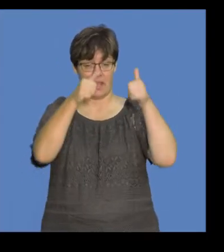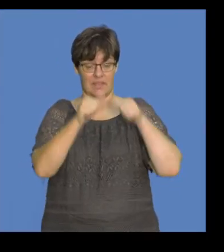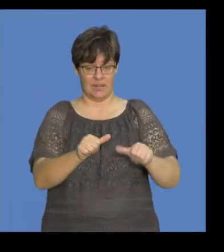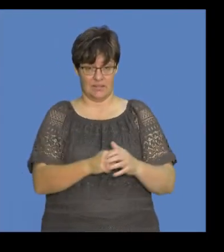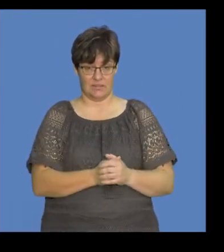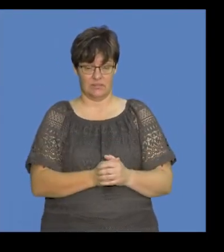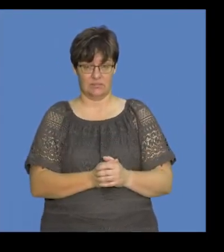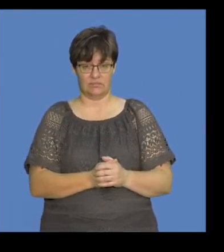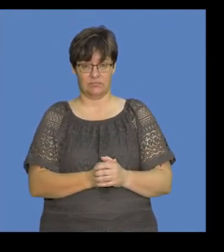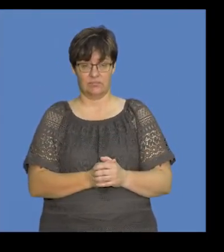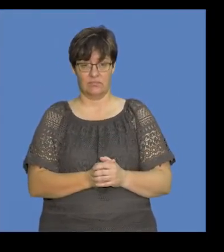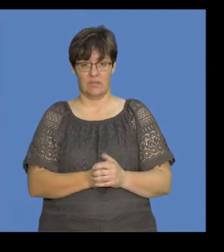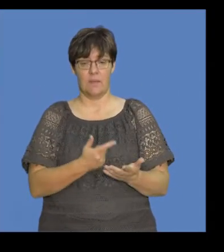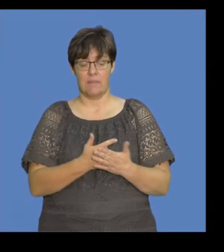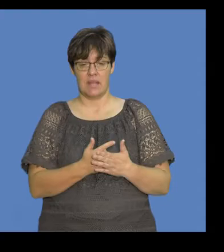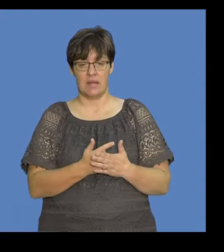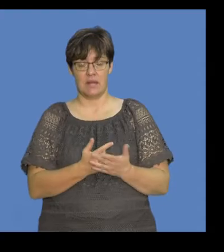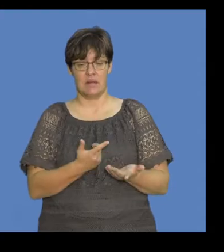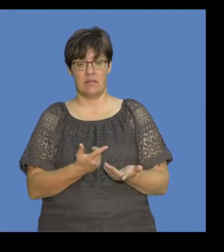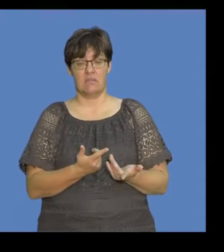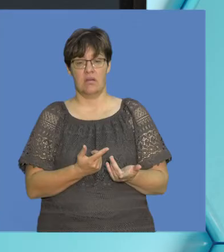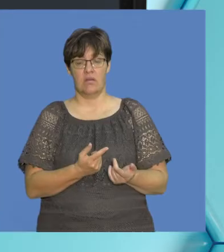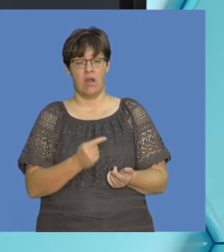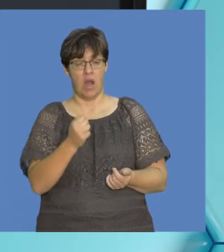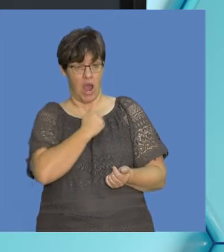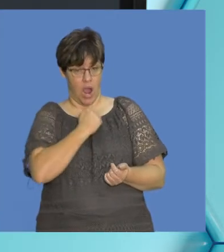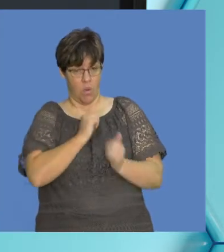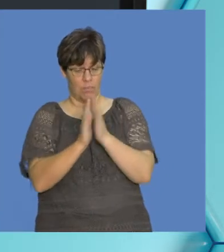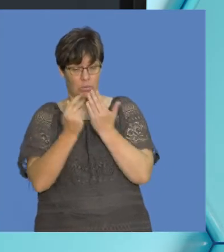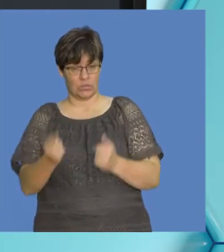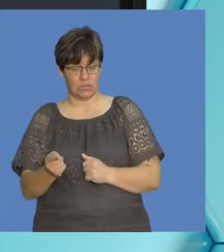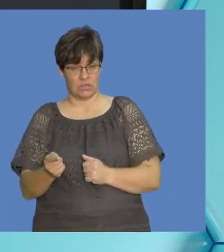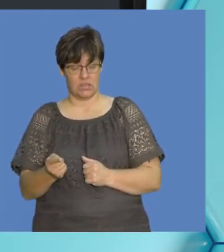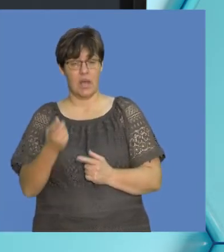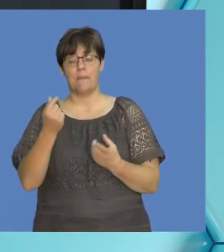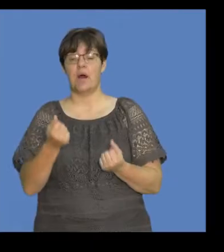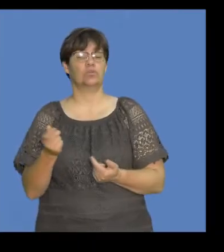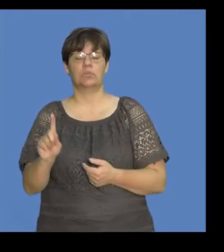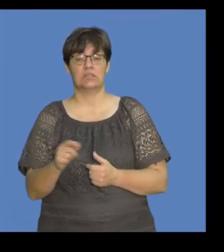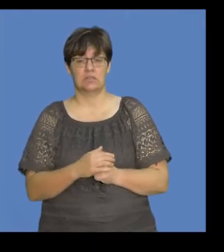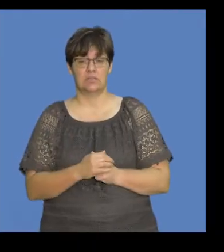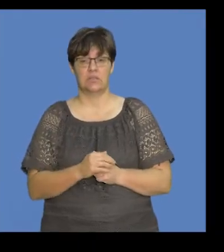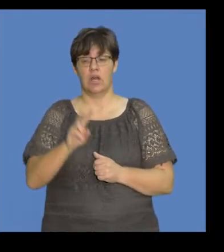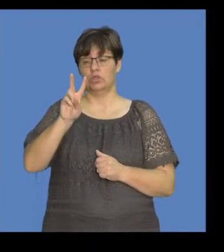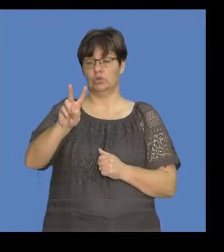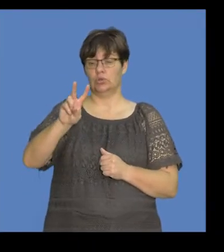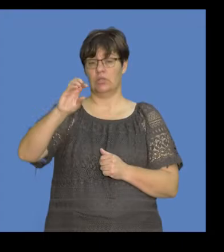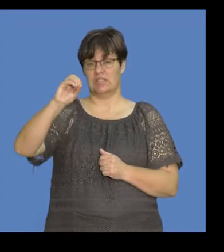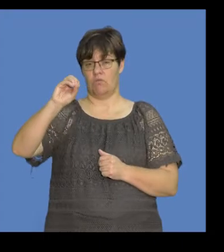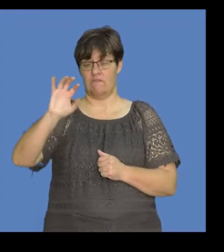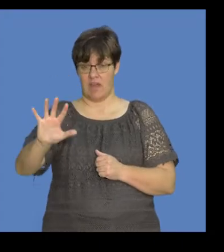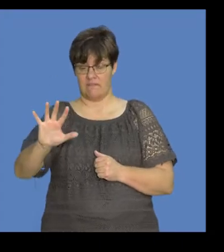the amount is understated, meaning in our books, the amount is appearing as